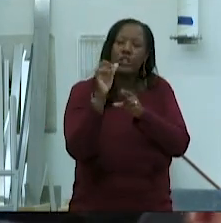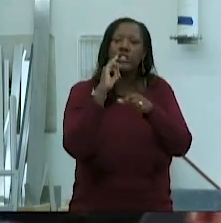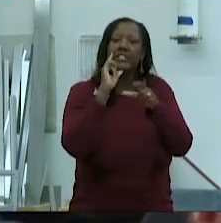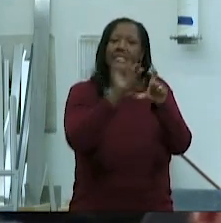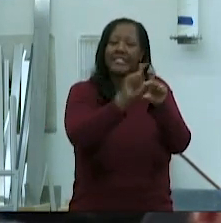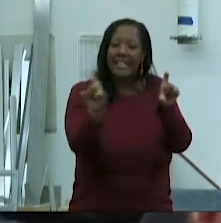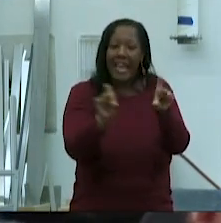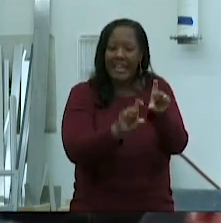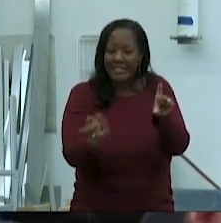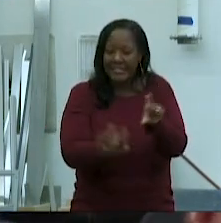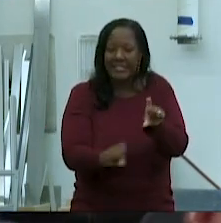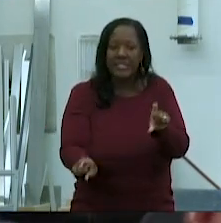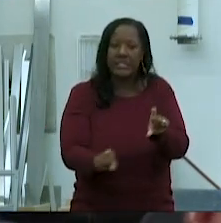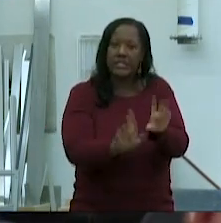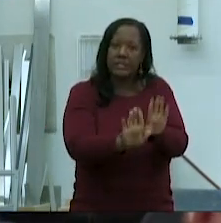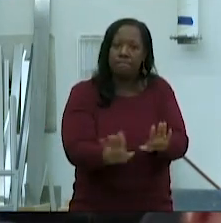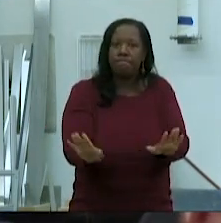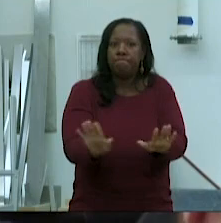dimension.